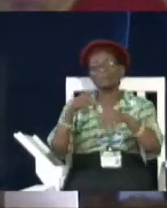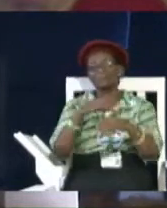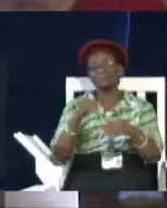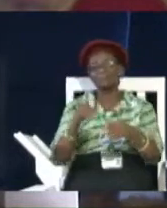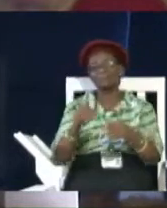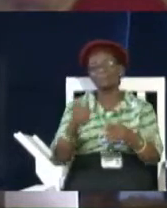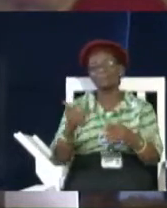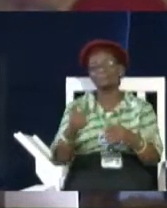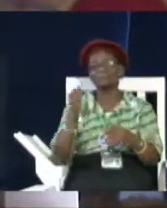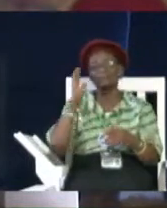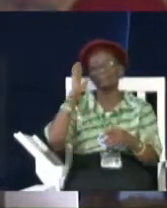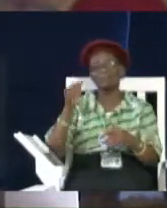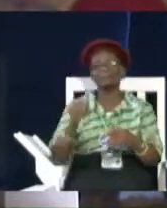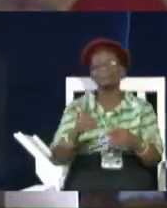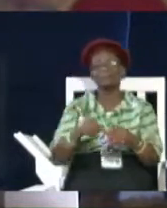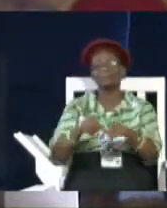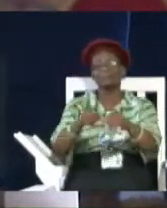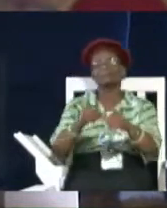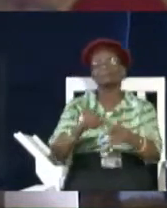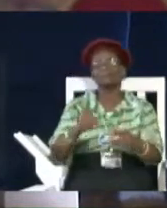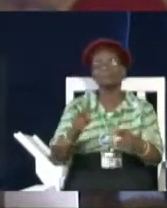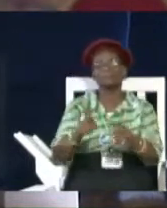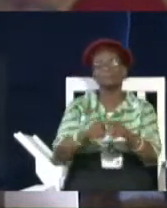I'm counting now.